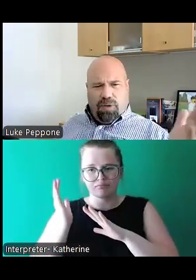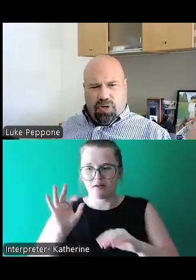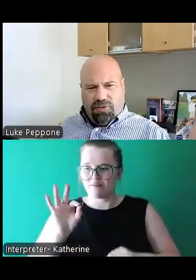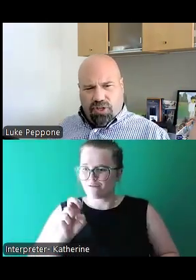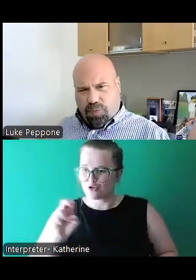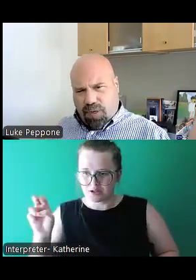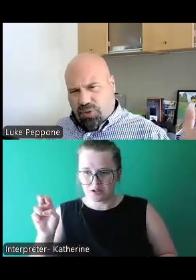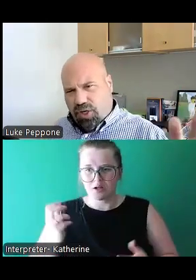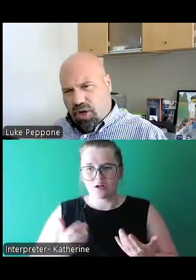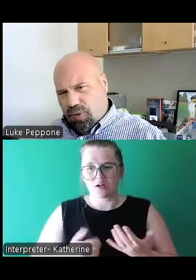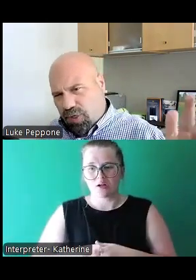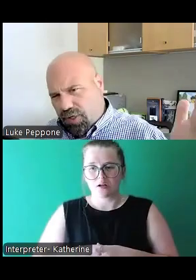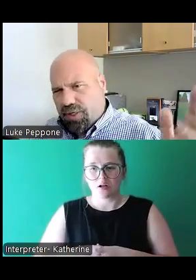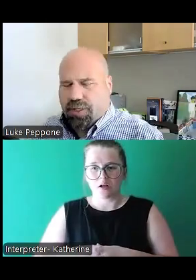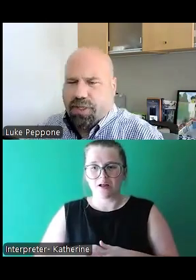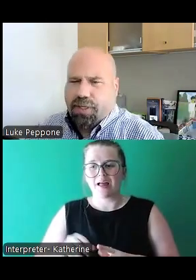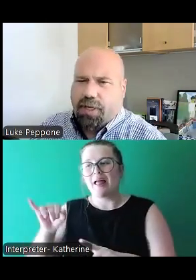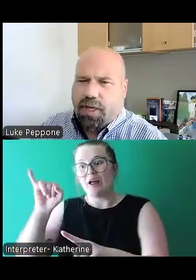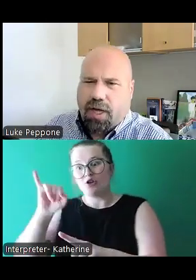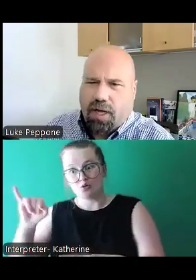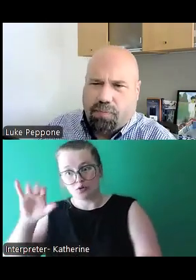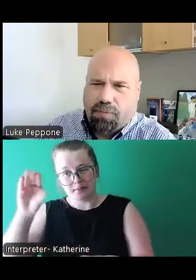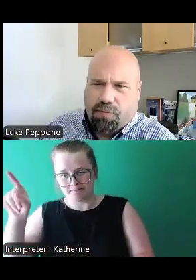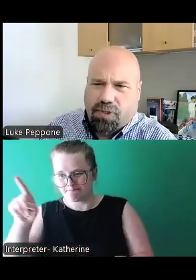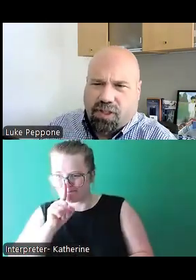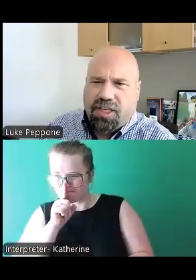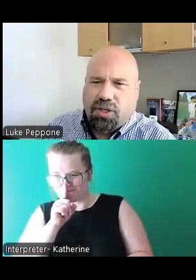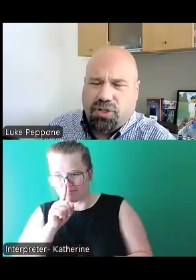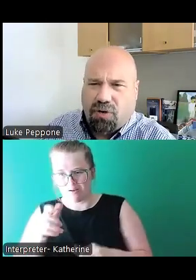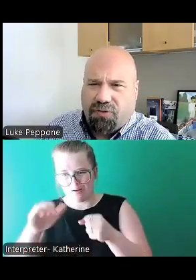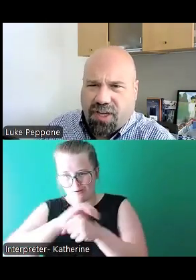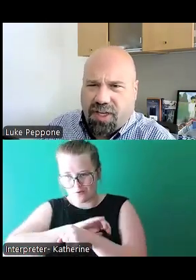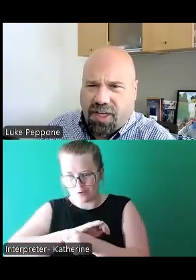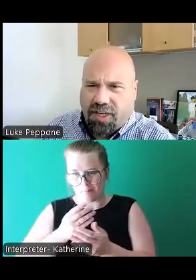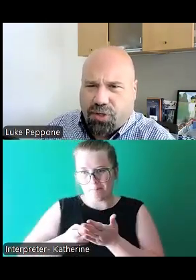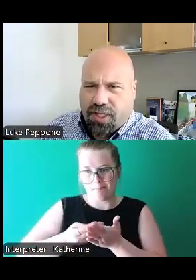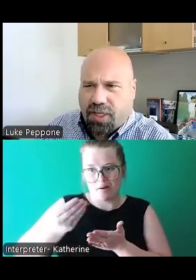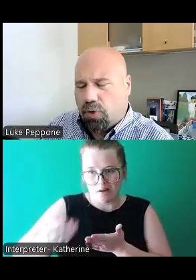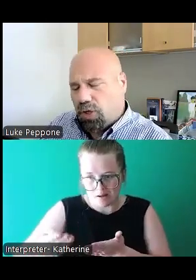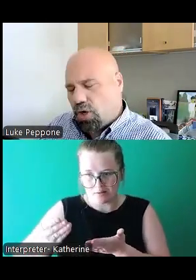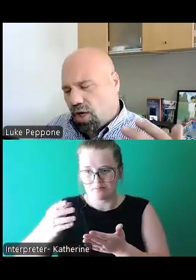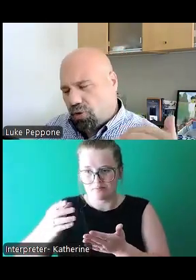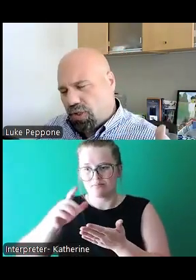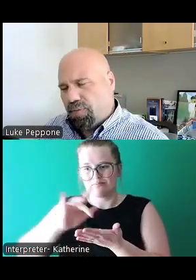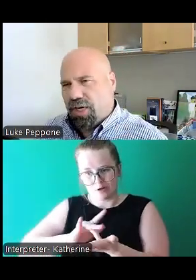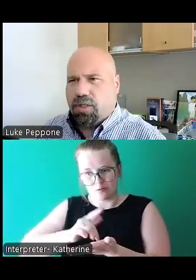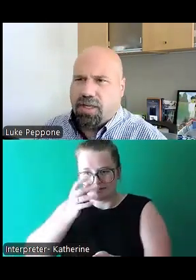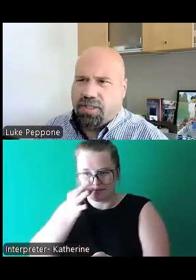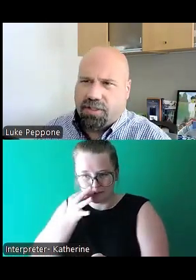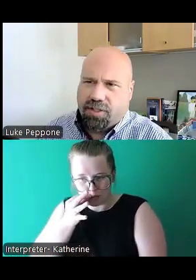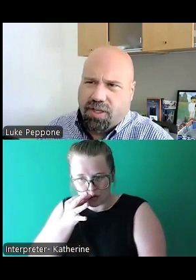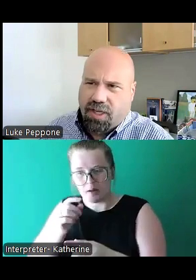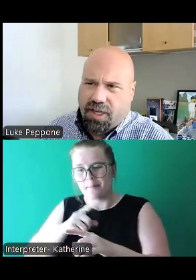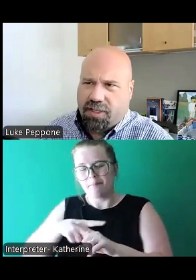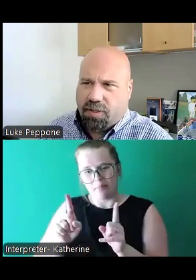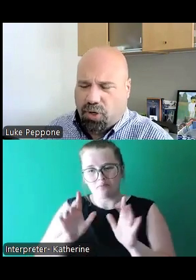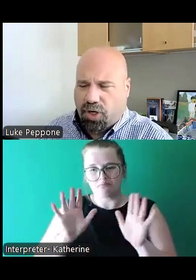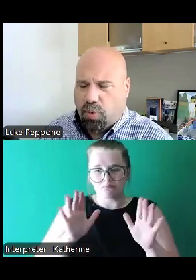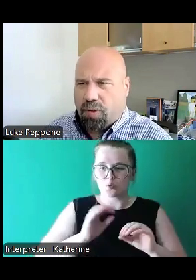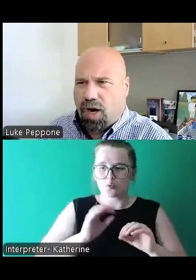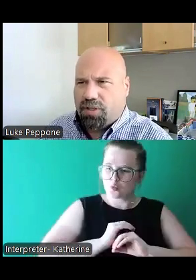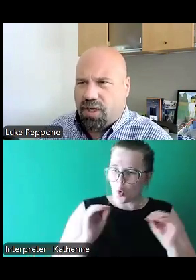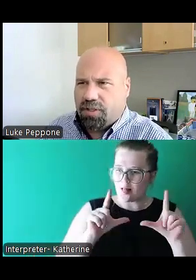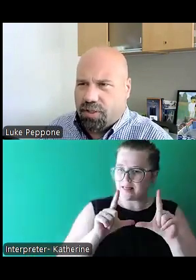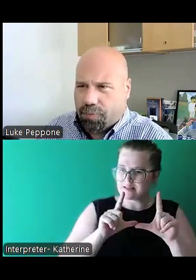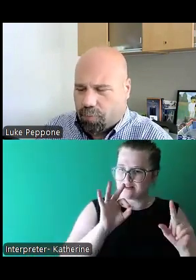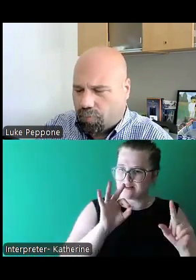insurance company won't cover your dispensary costs, but at least there's no fee and you can get lower costs with your medical license, and it's a pretty